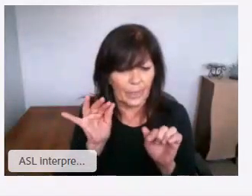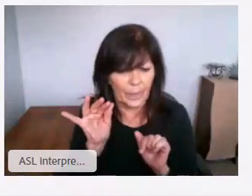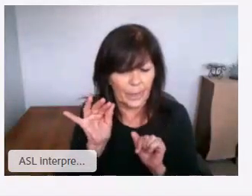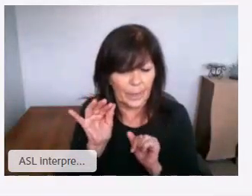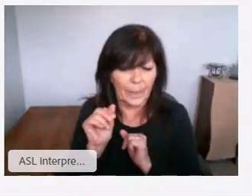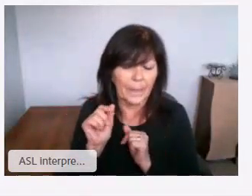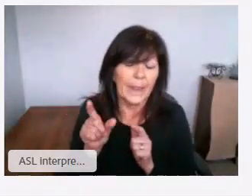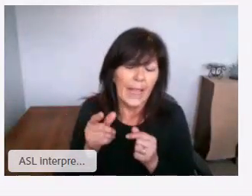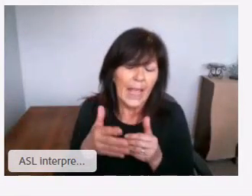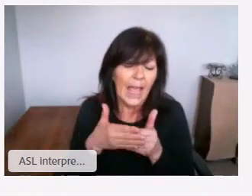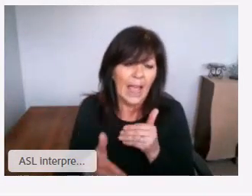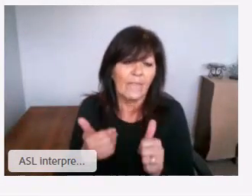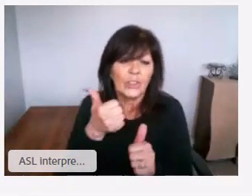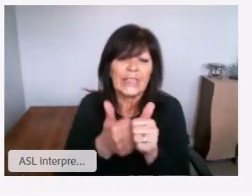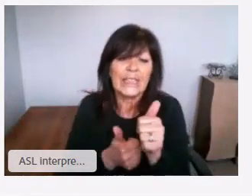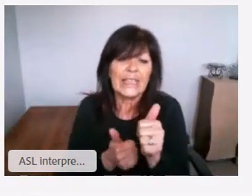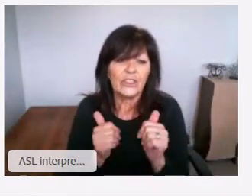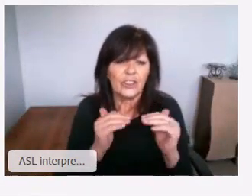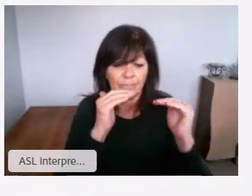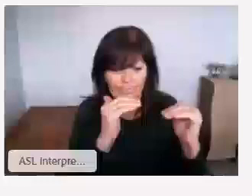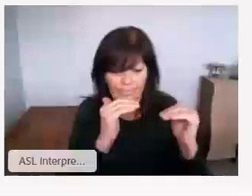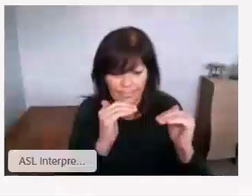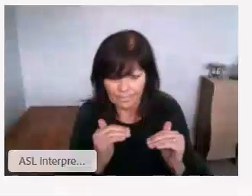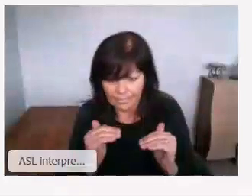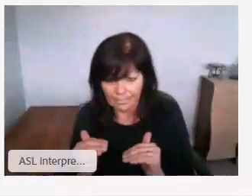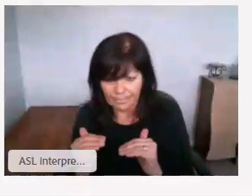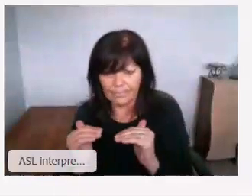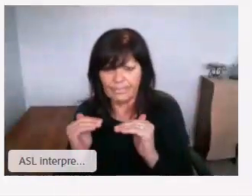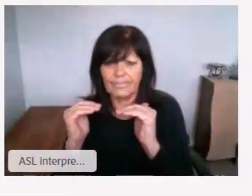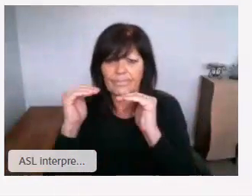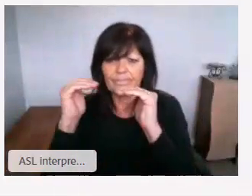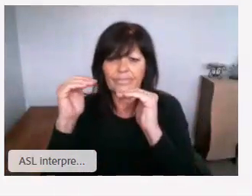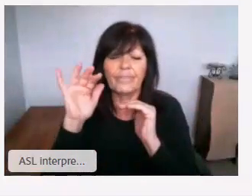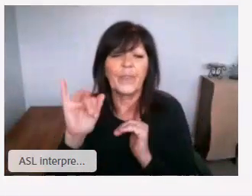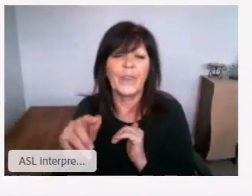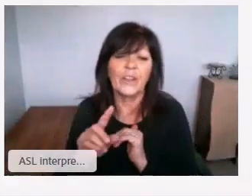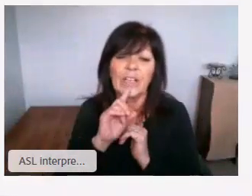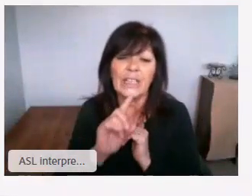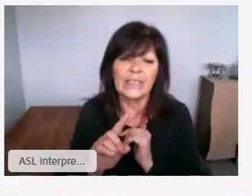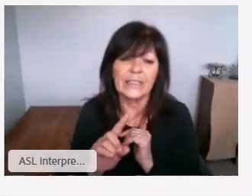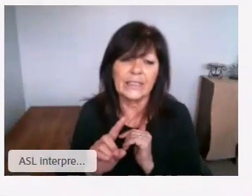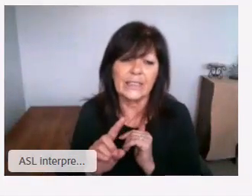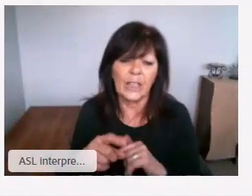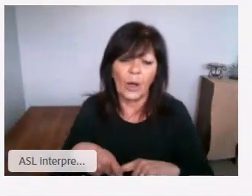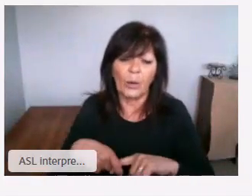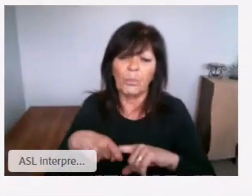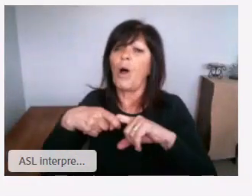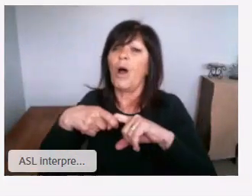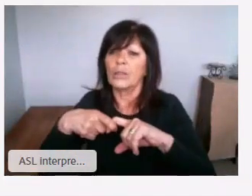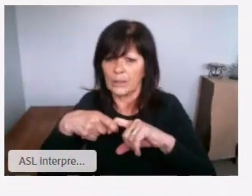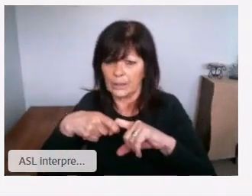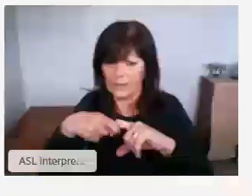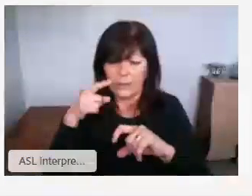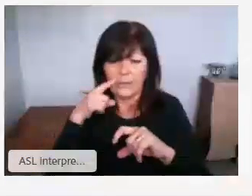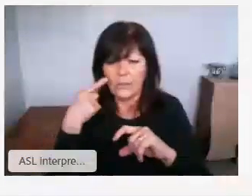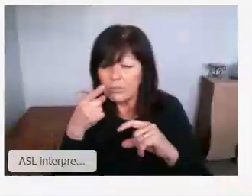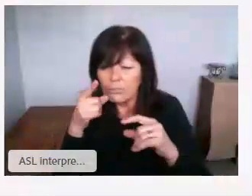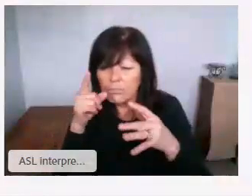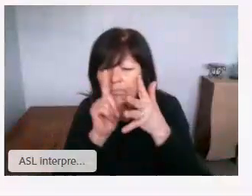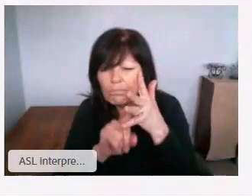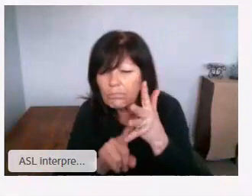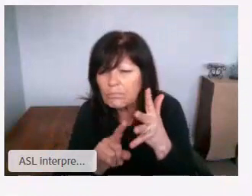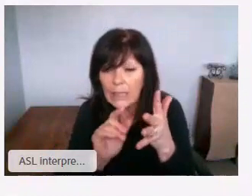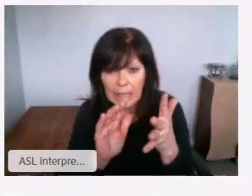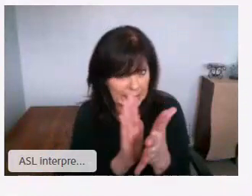after each one of these stages, there is a pause to review the